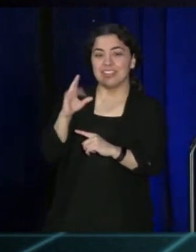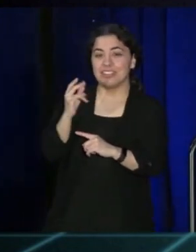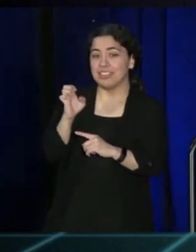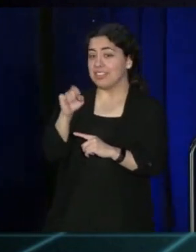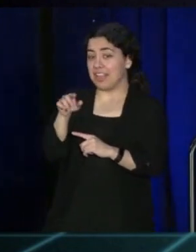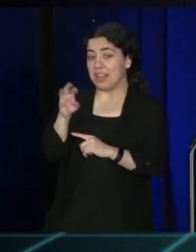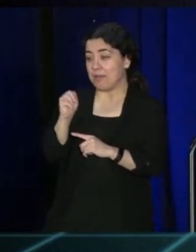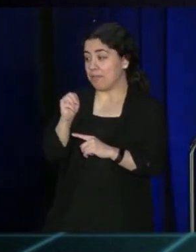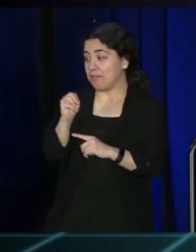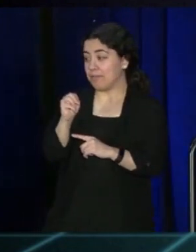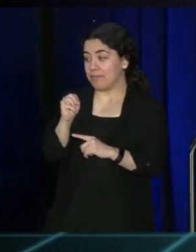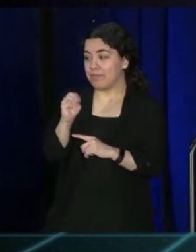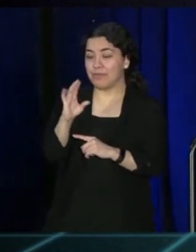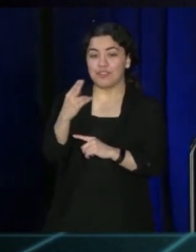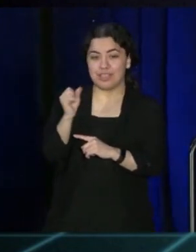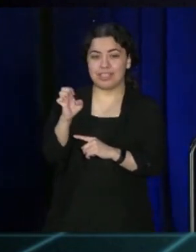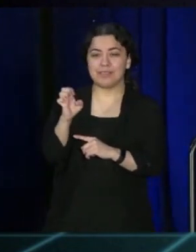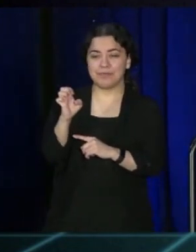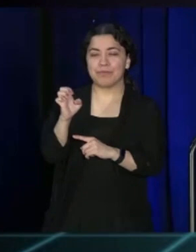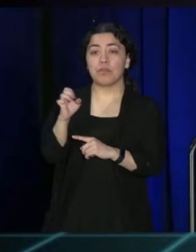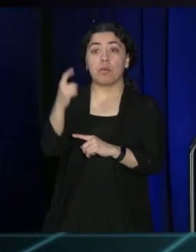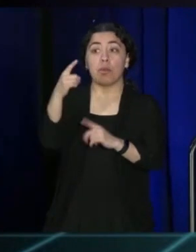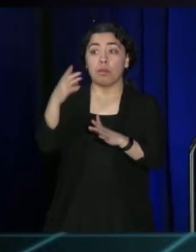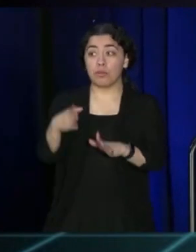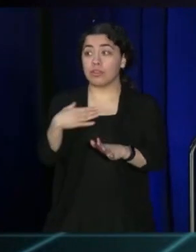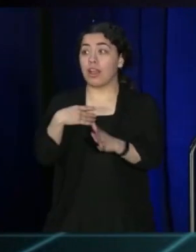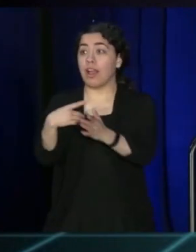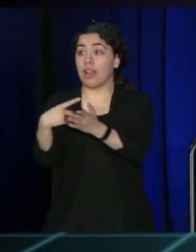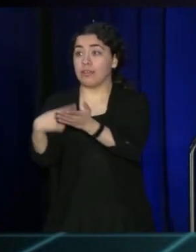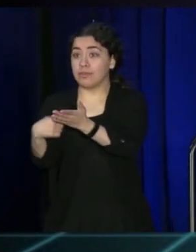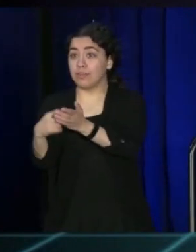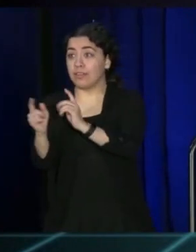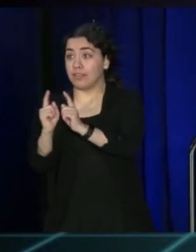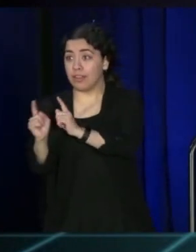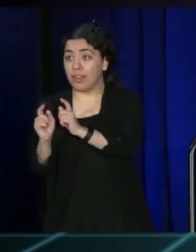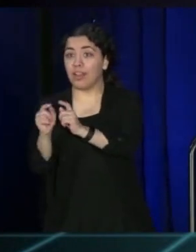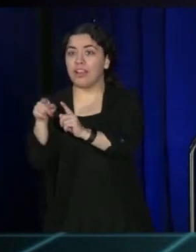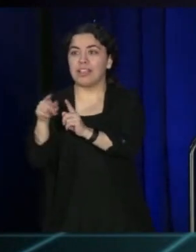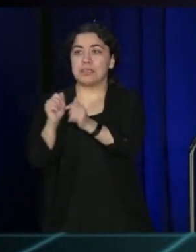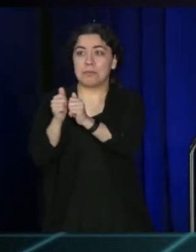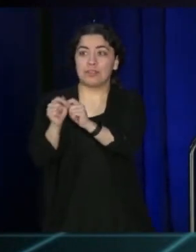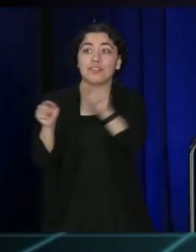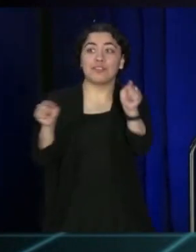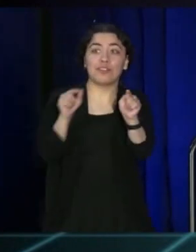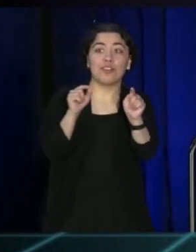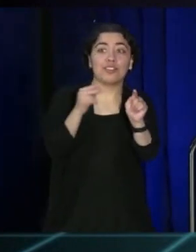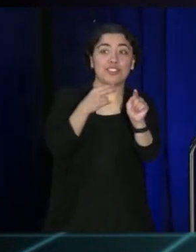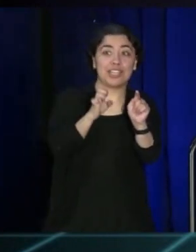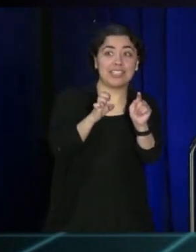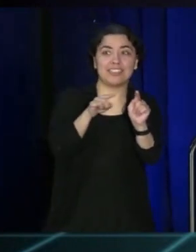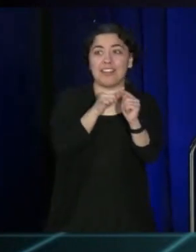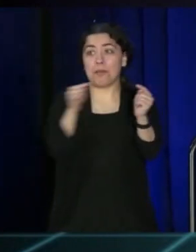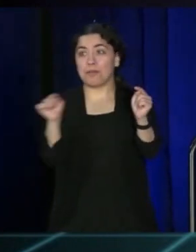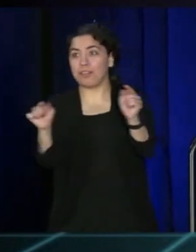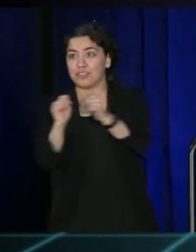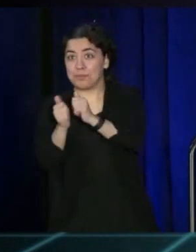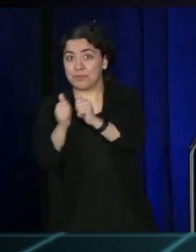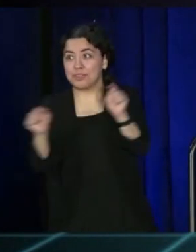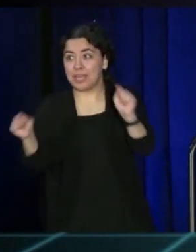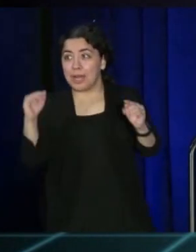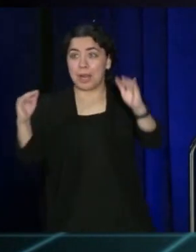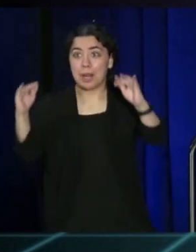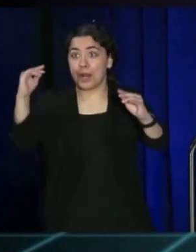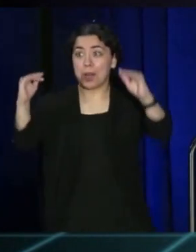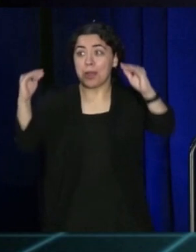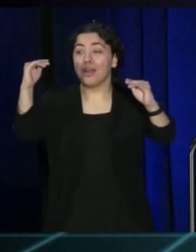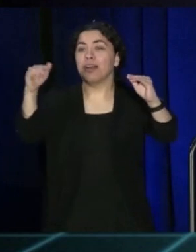I actually talked to one person here who works for a competitor to chase.com, so yeah, here you go. So I go to